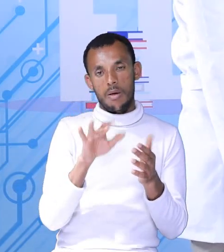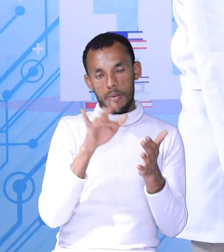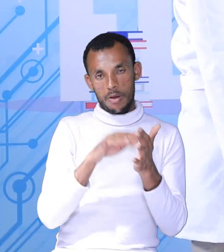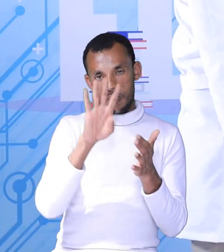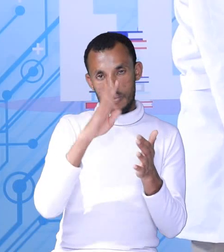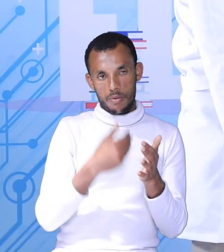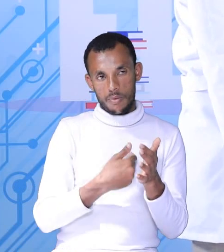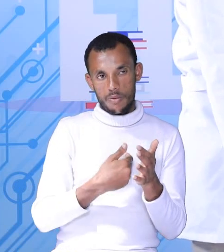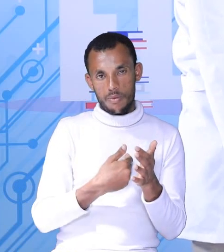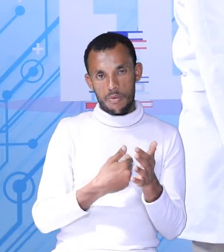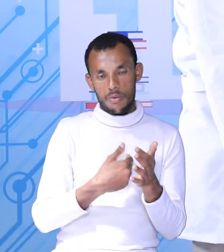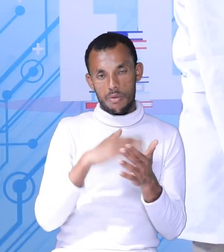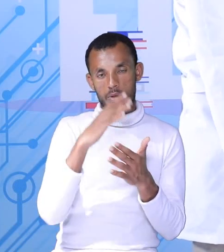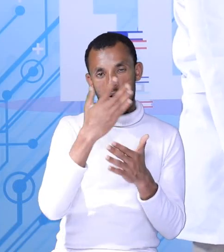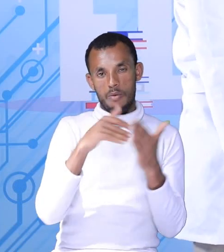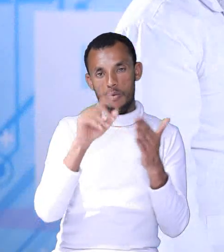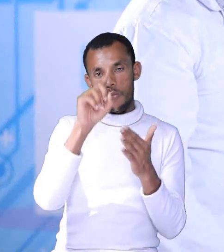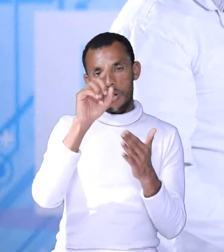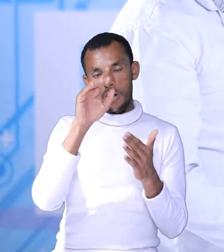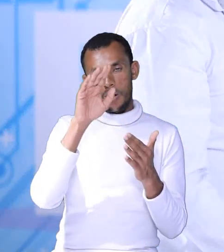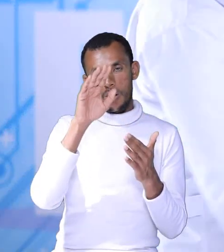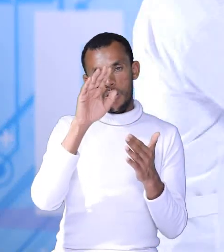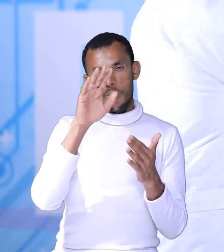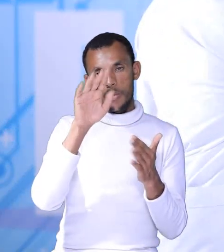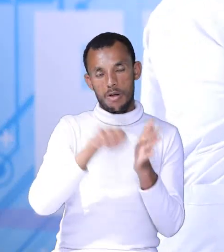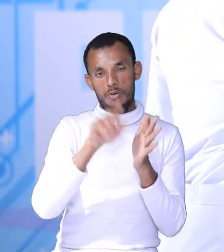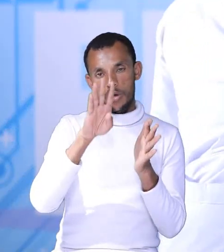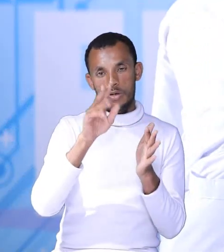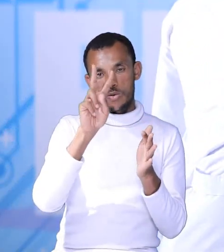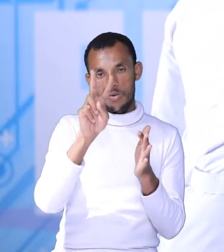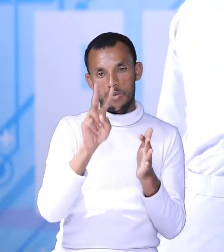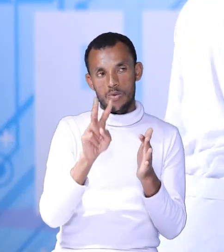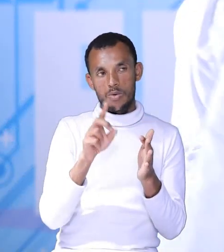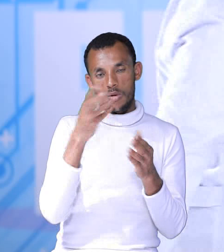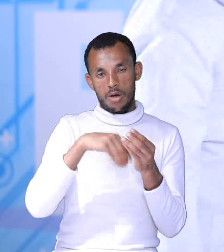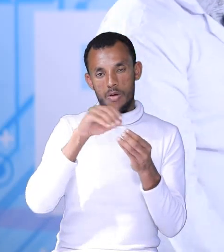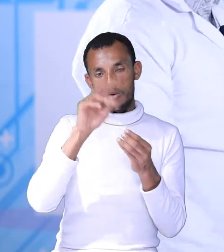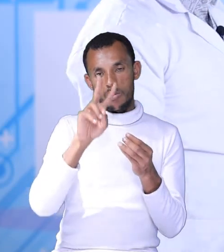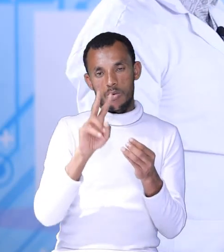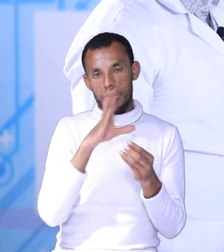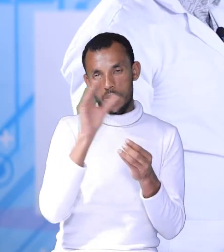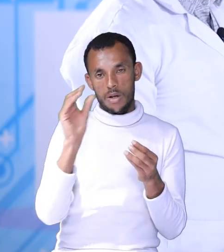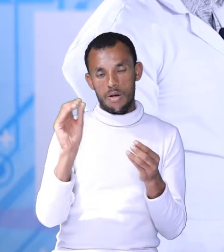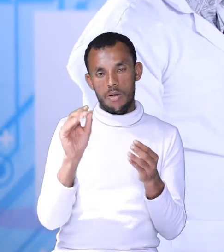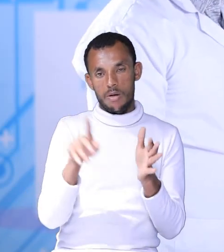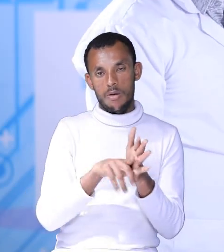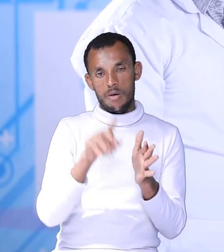here. So half of minus 4 is 2. 2 square is 4. You add 4 here, and minus 10.